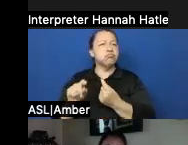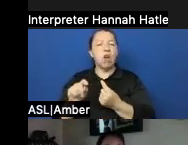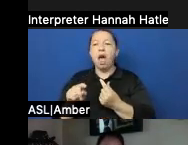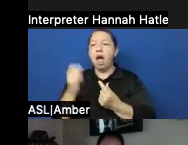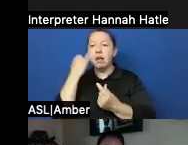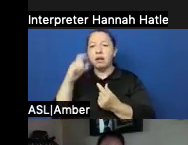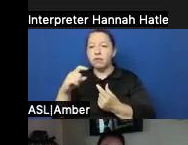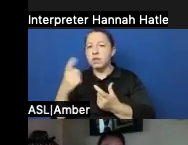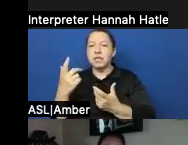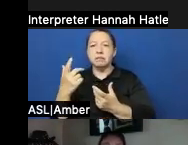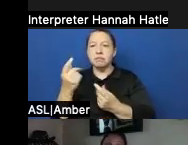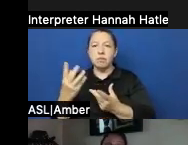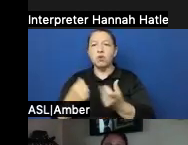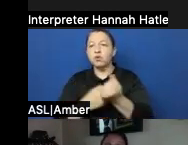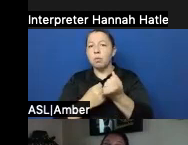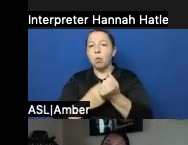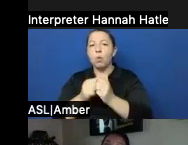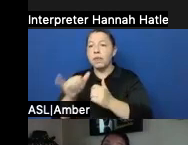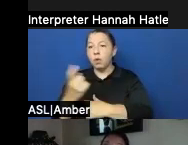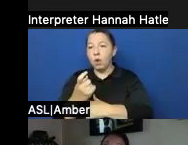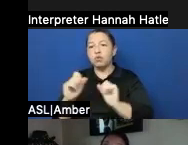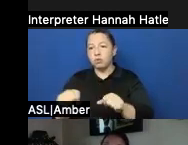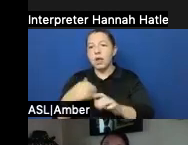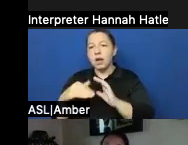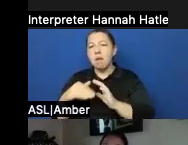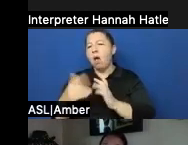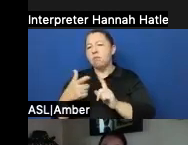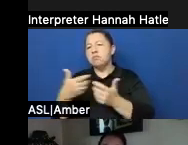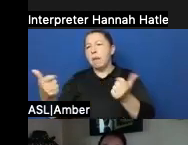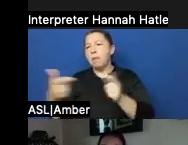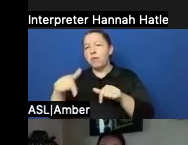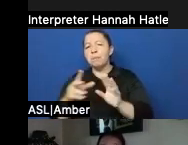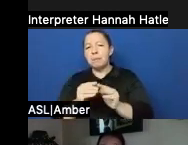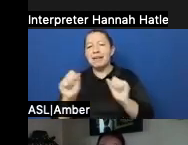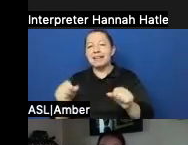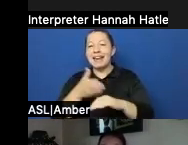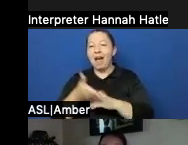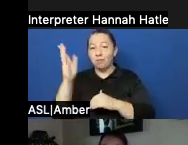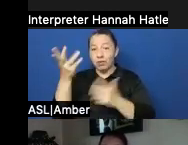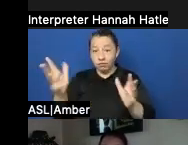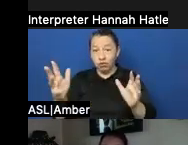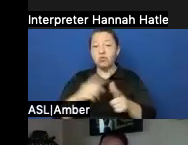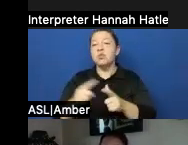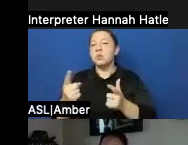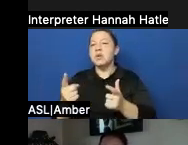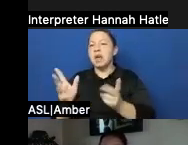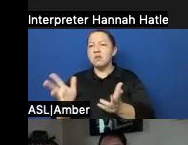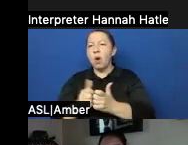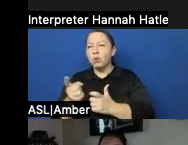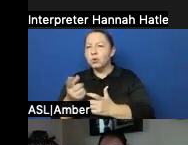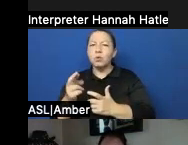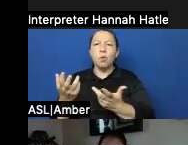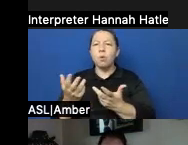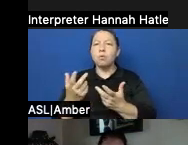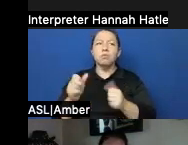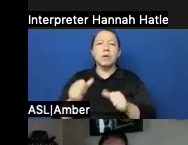that question, we can do that too offline, maybe after the presentation's done. It can spend some time with you and we can find what you're looking